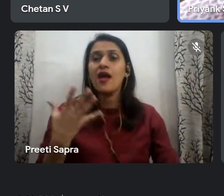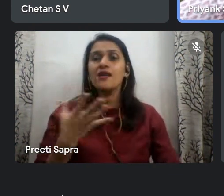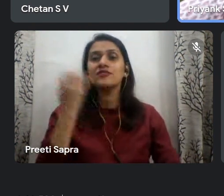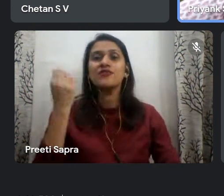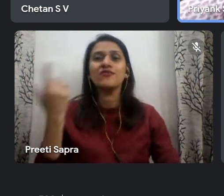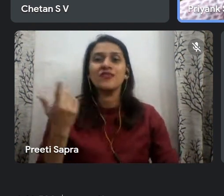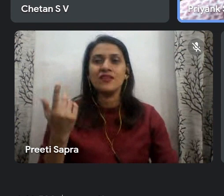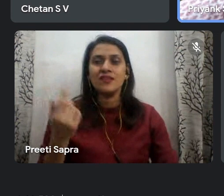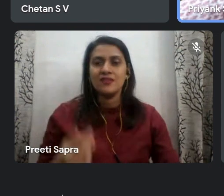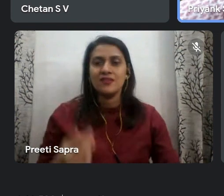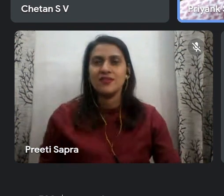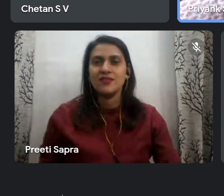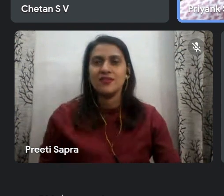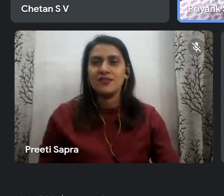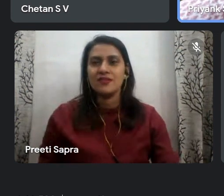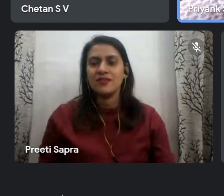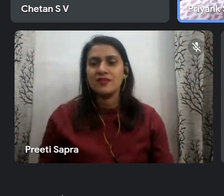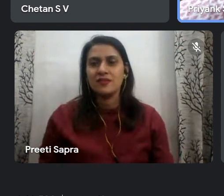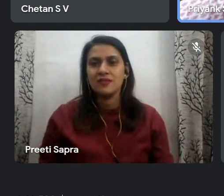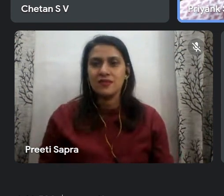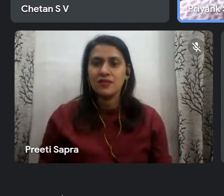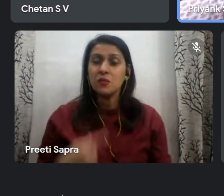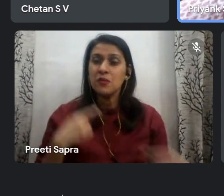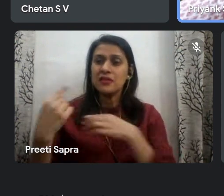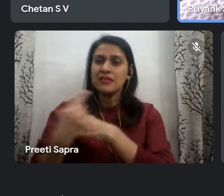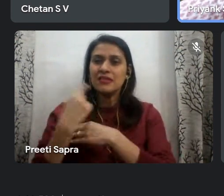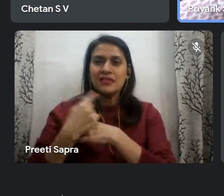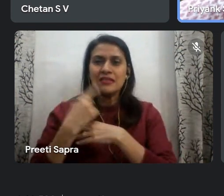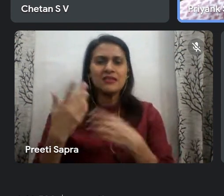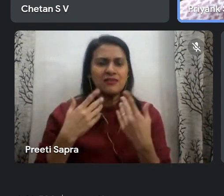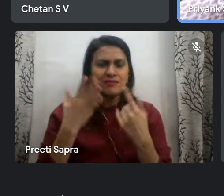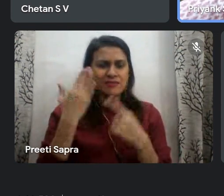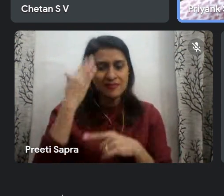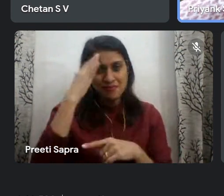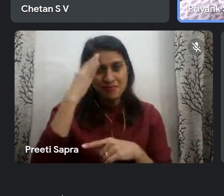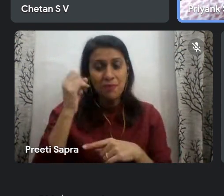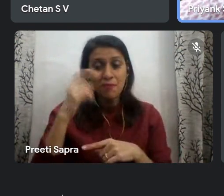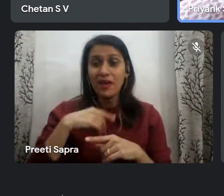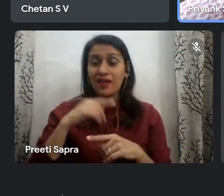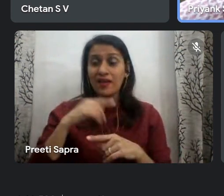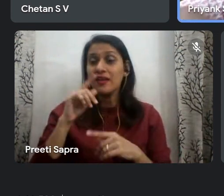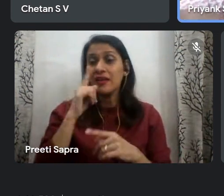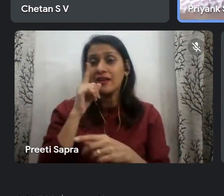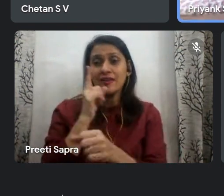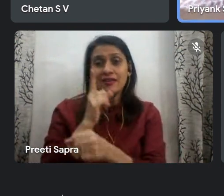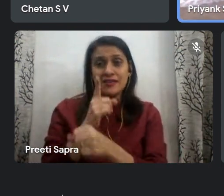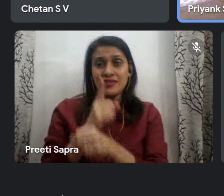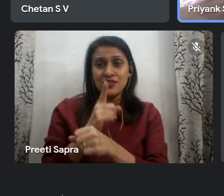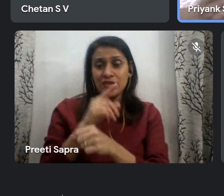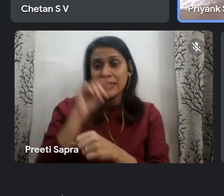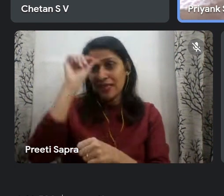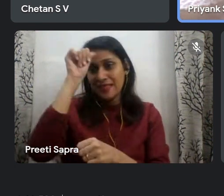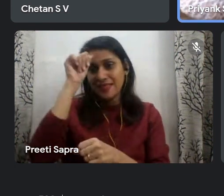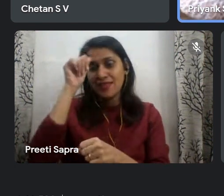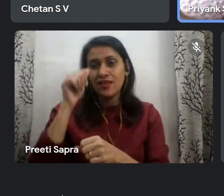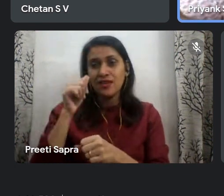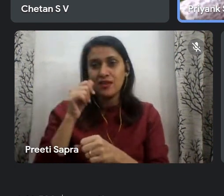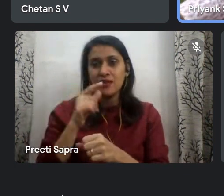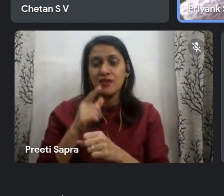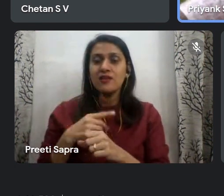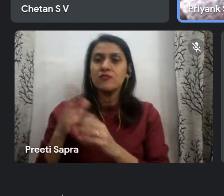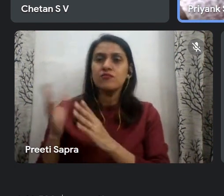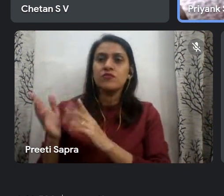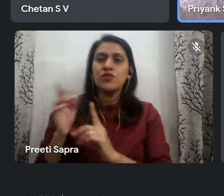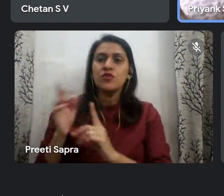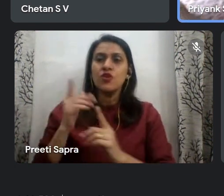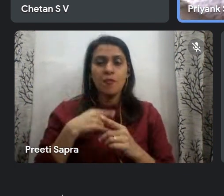Cotton's is why I left. What triggered it was my Hindi teacher took my book, and I think she wanted to show my parents, and so